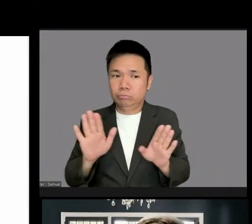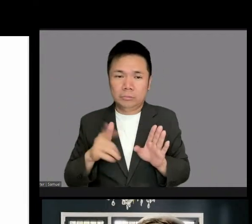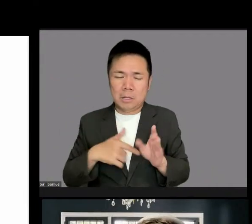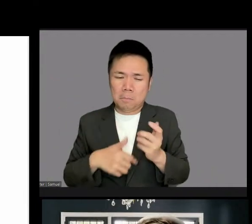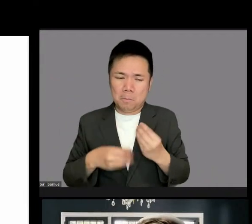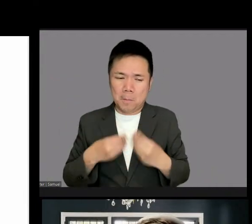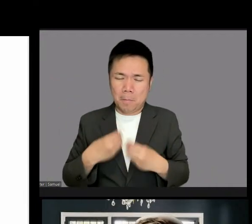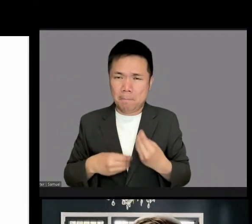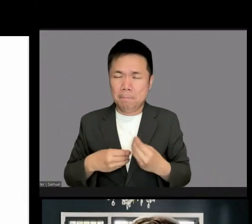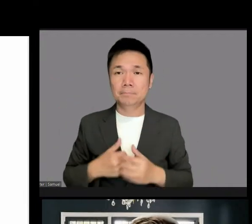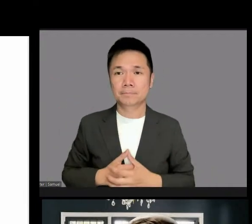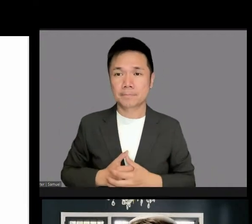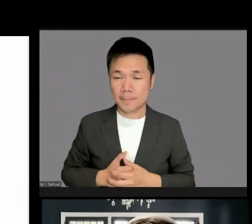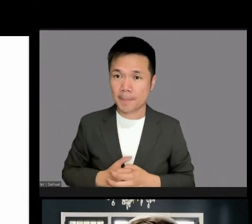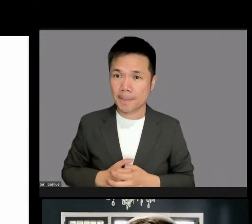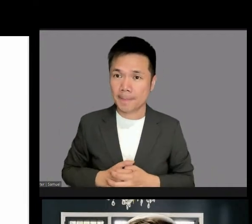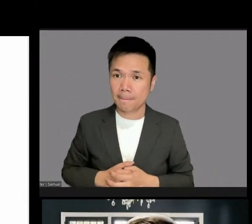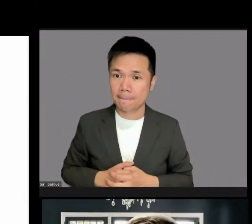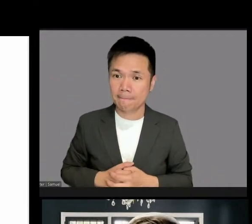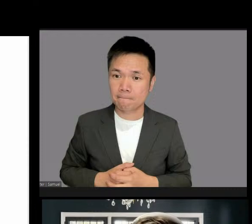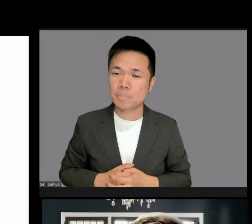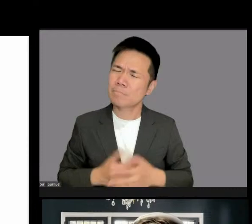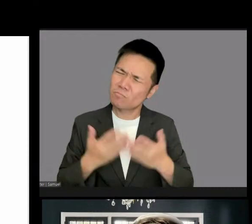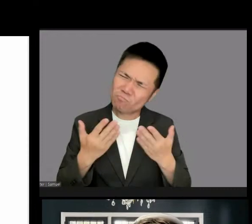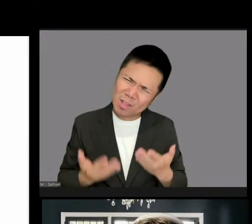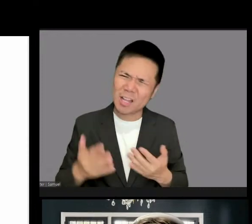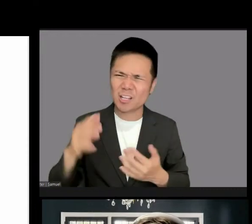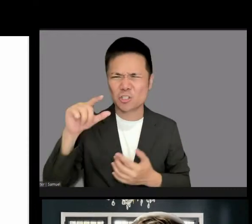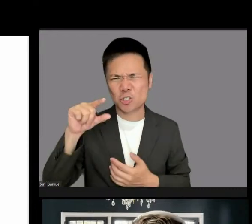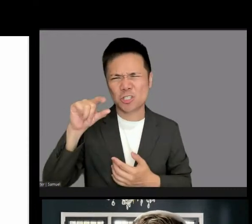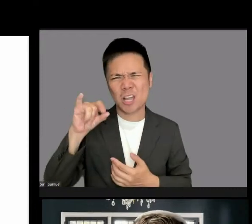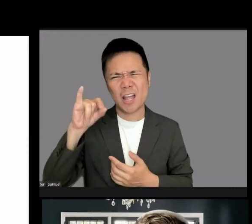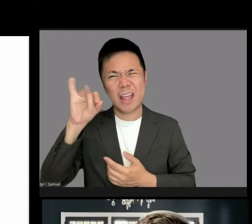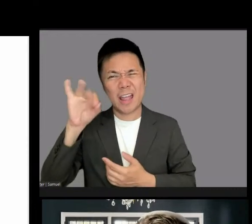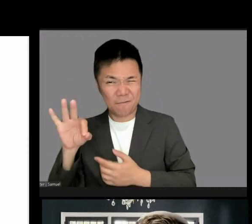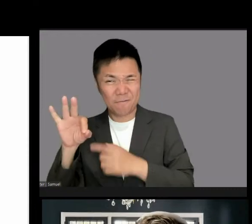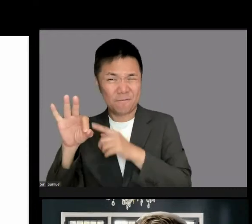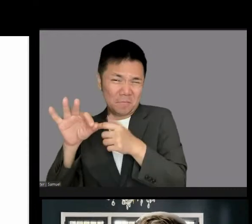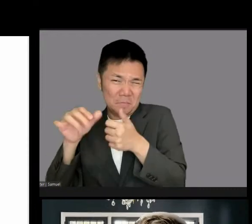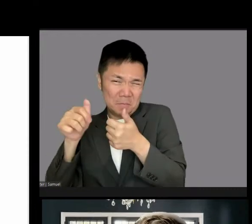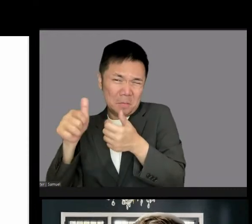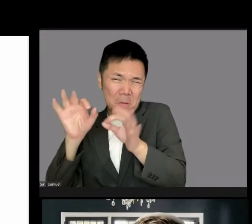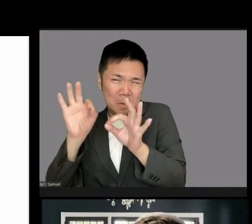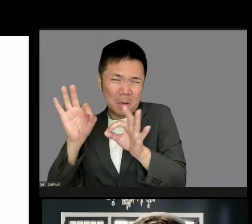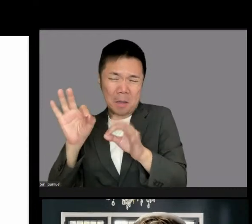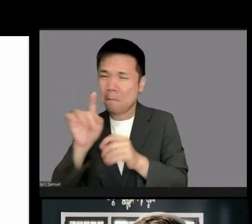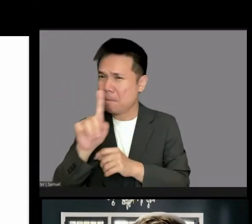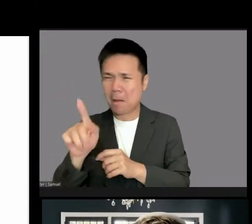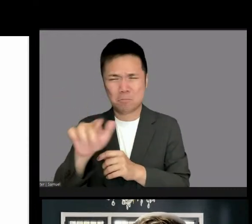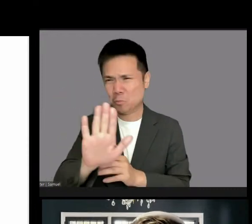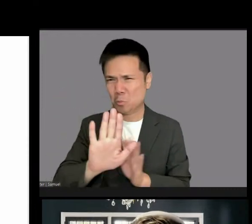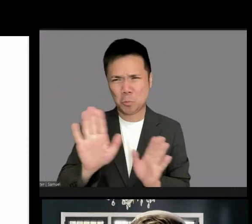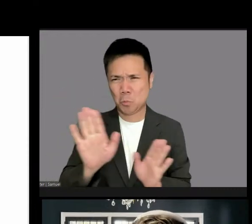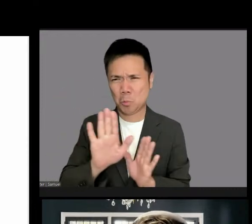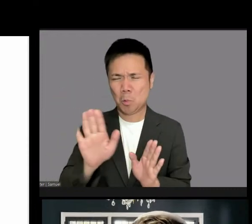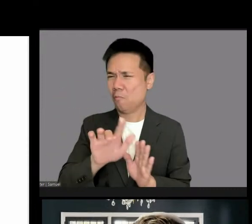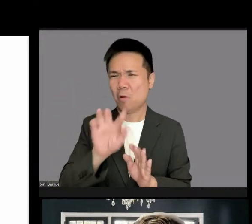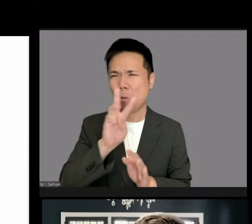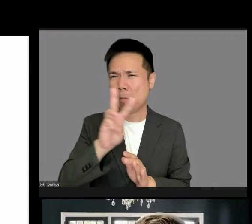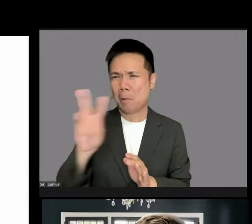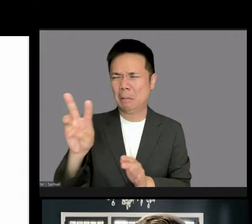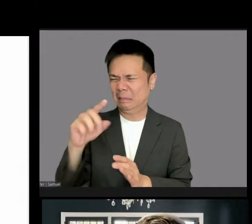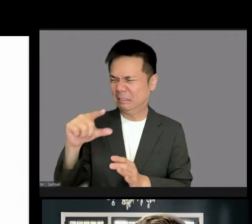So people say that you can use GIFs, sparingly, but I really would hope that you don't use them on a website